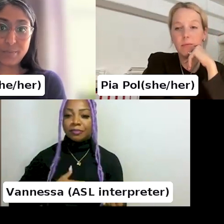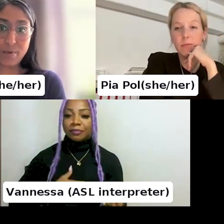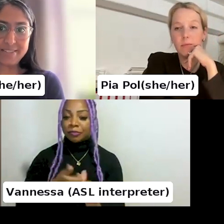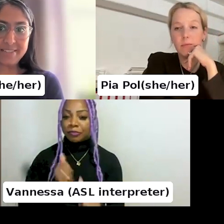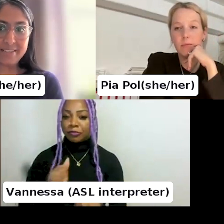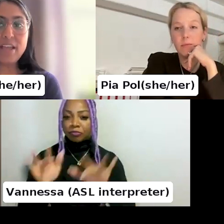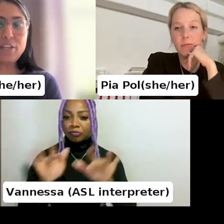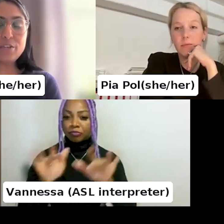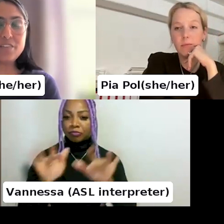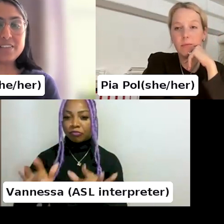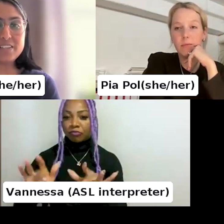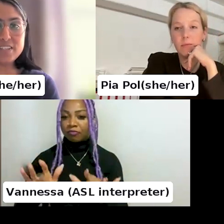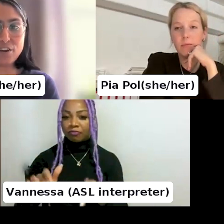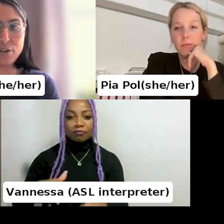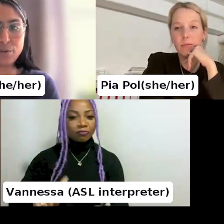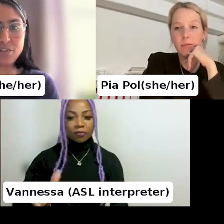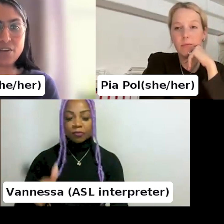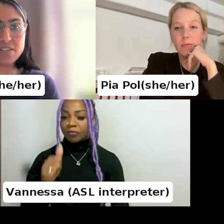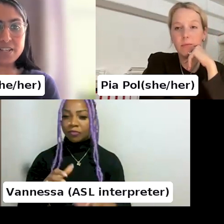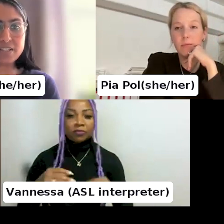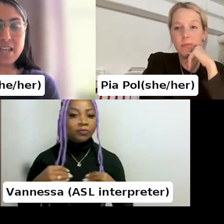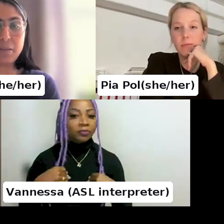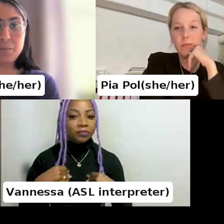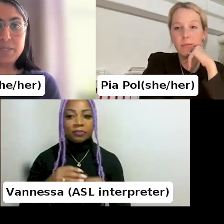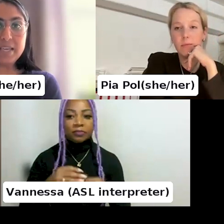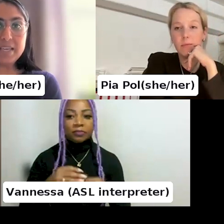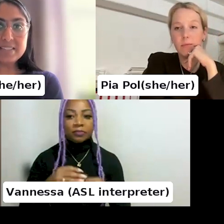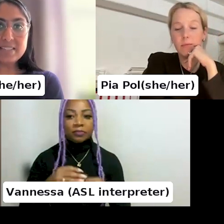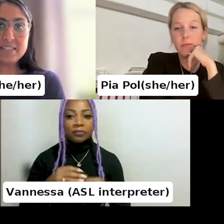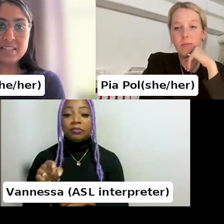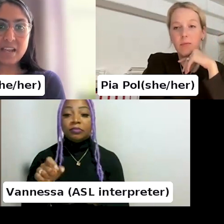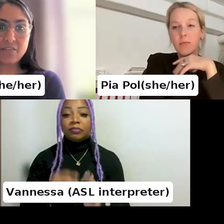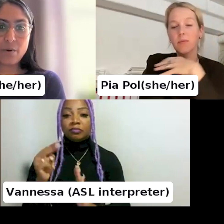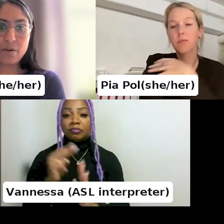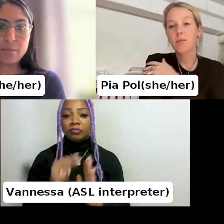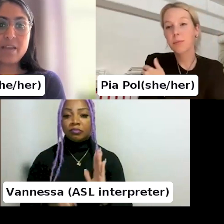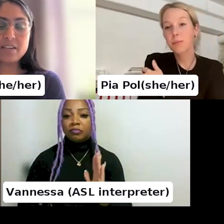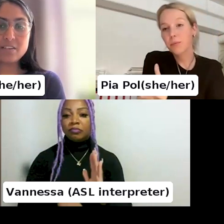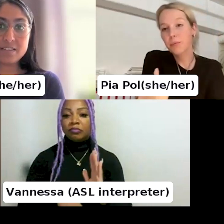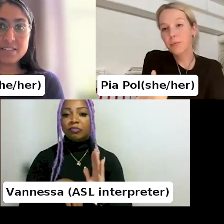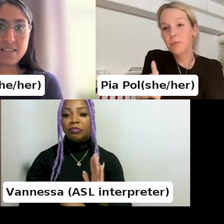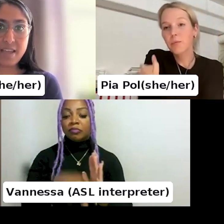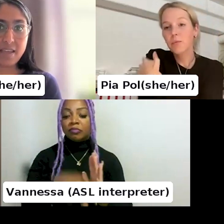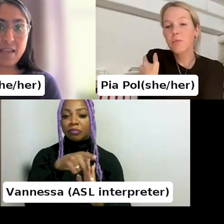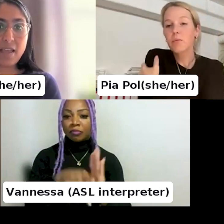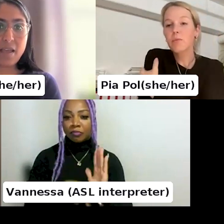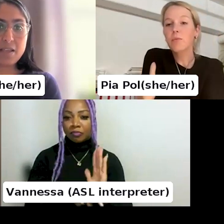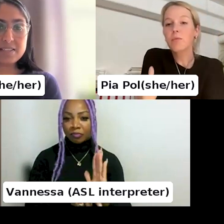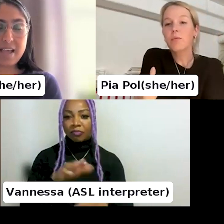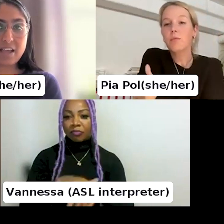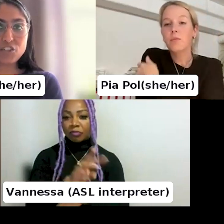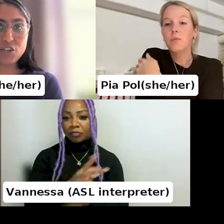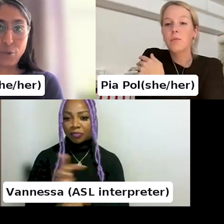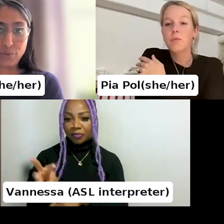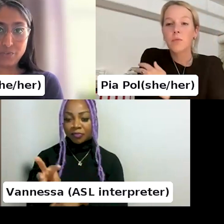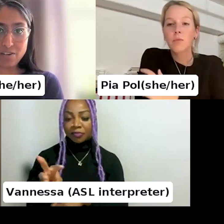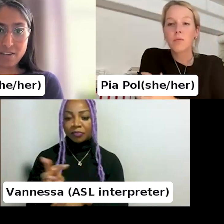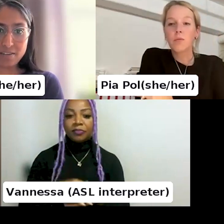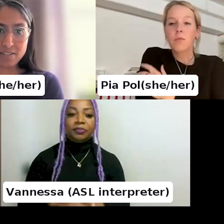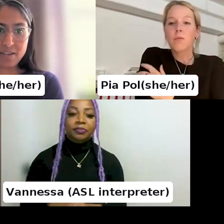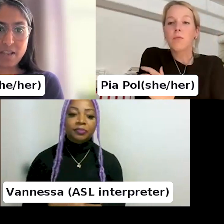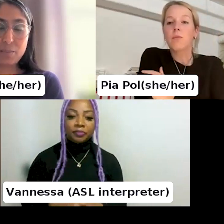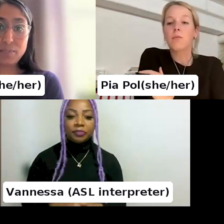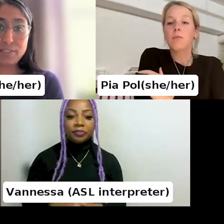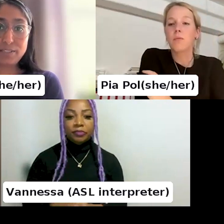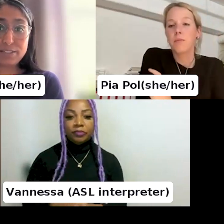-tolerance policy. You can find the entire Code of Conduct at bnctechforum.ca slash code of